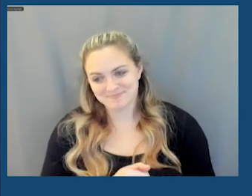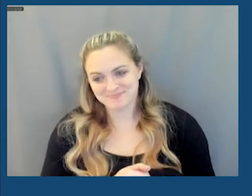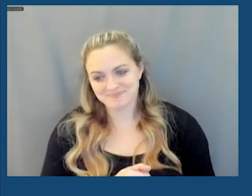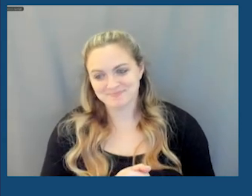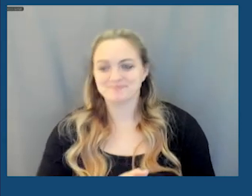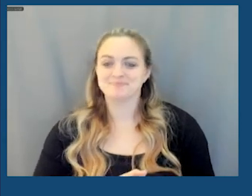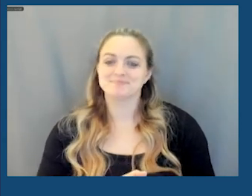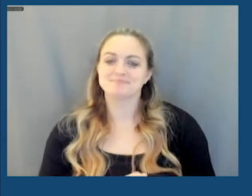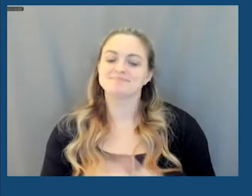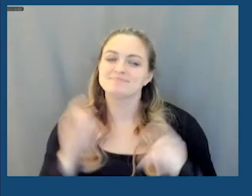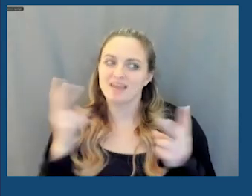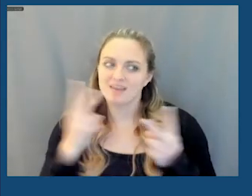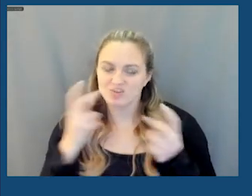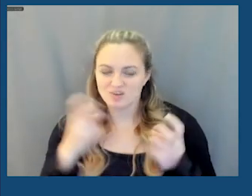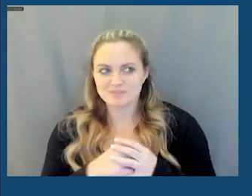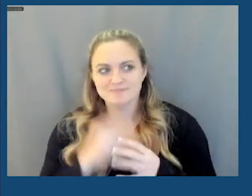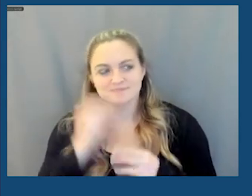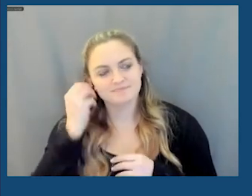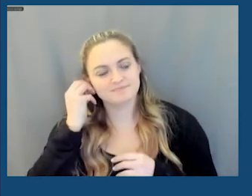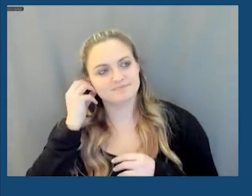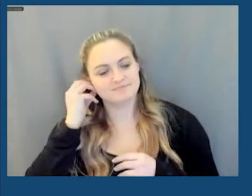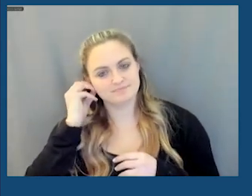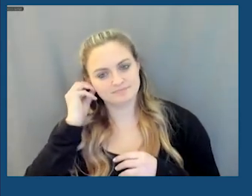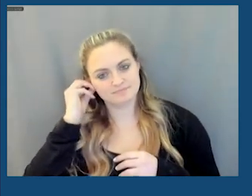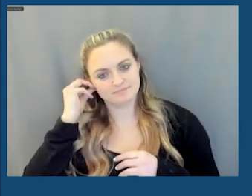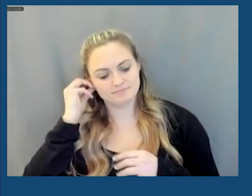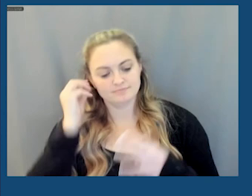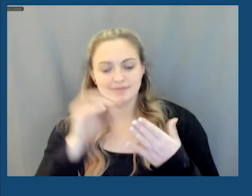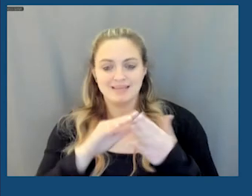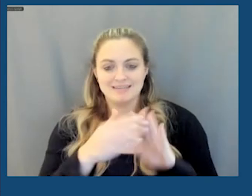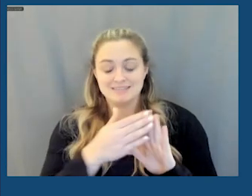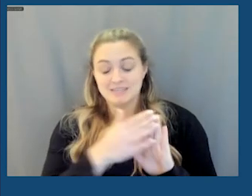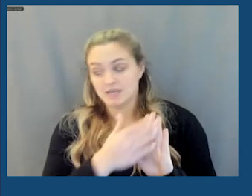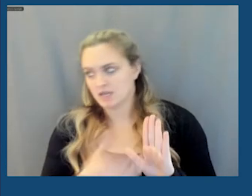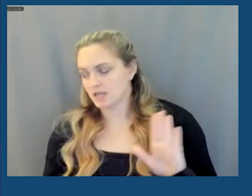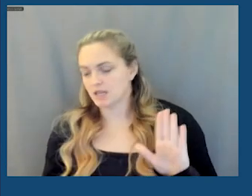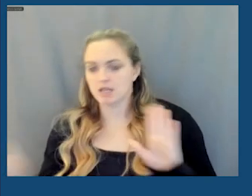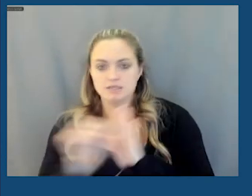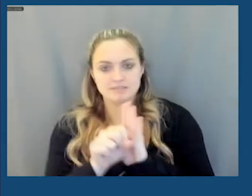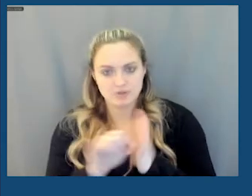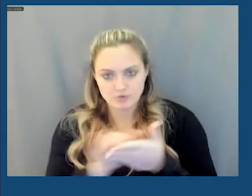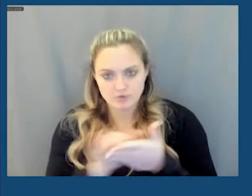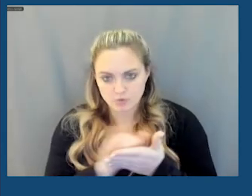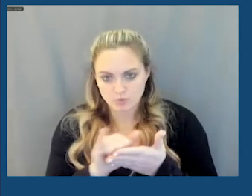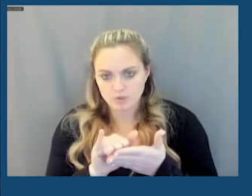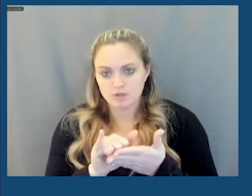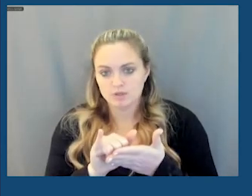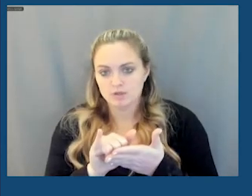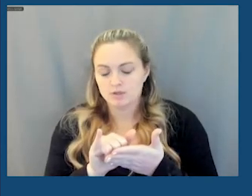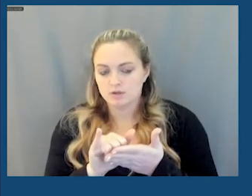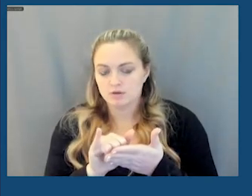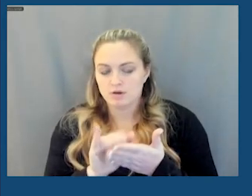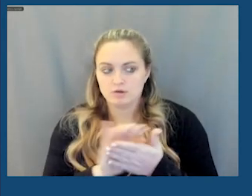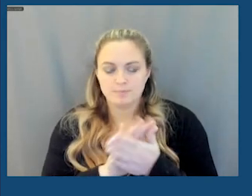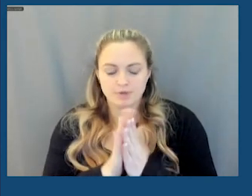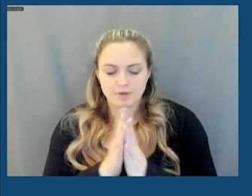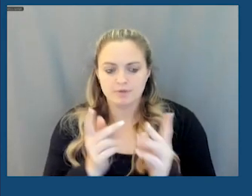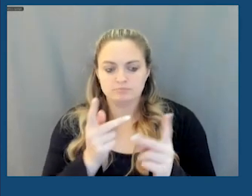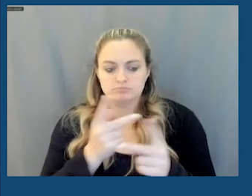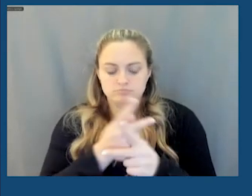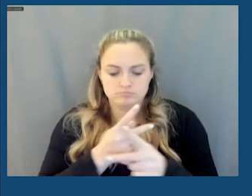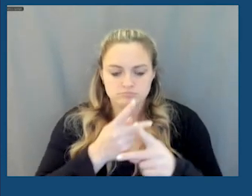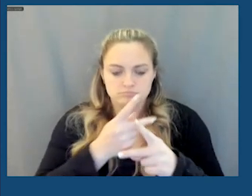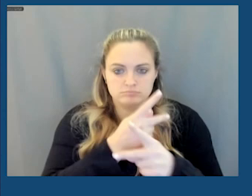Hate crimes in the city and across the state of New York are a rising problem for the